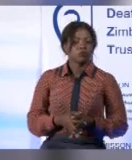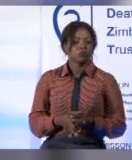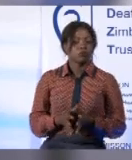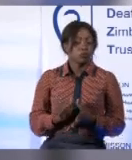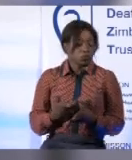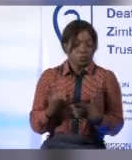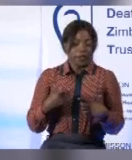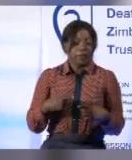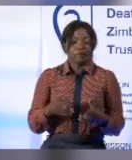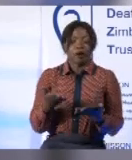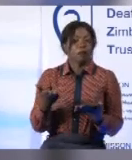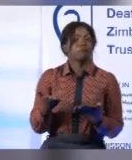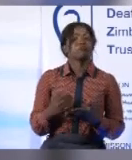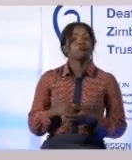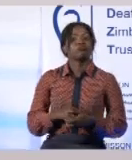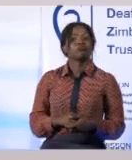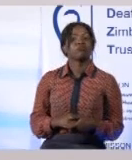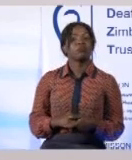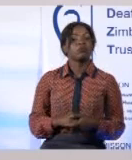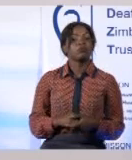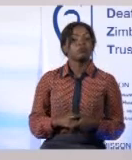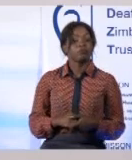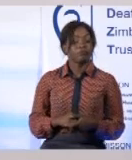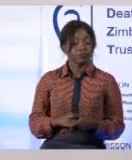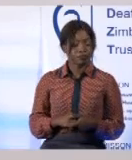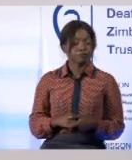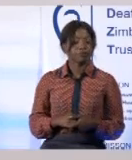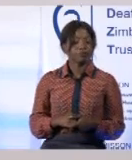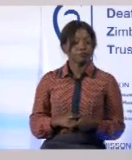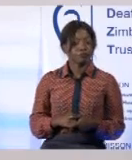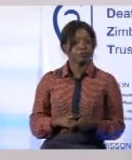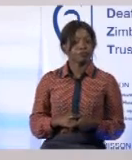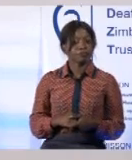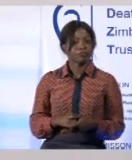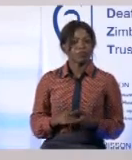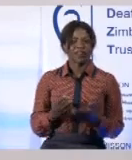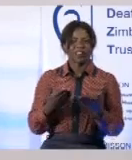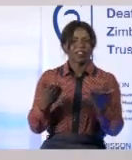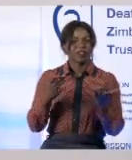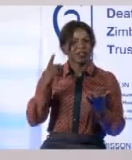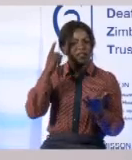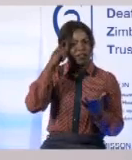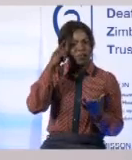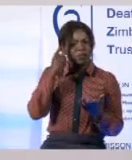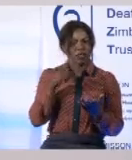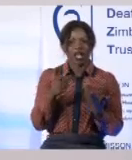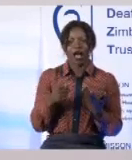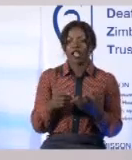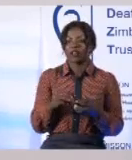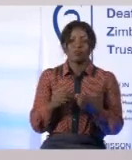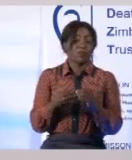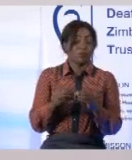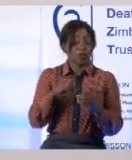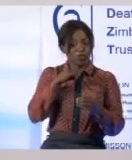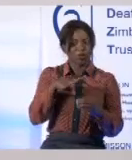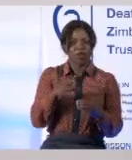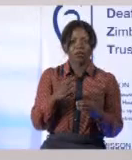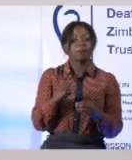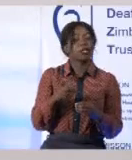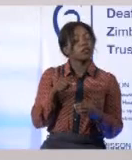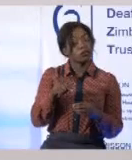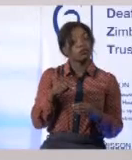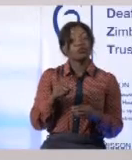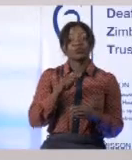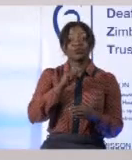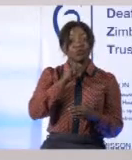is happening. Wow, interesting stories. Anybody would think that we were making this up, we're fabricating as we go, and